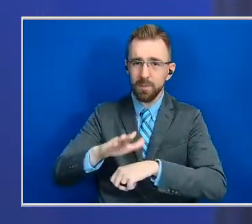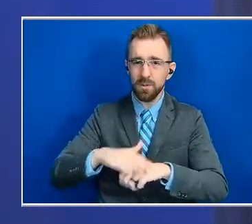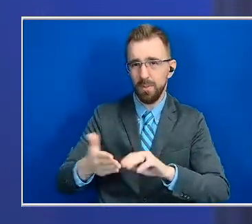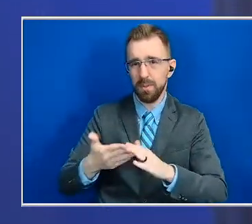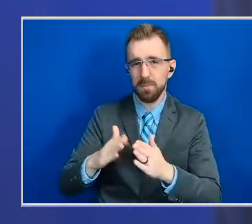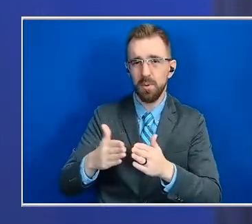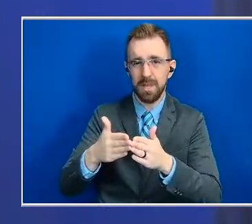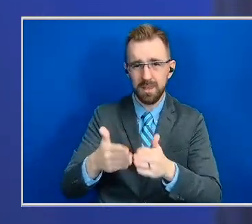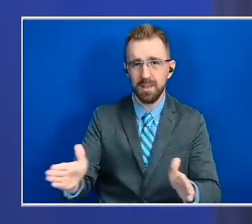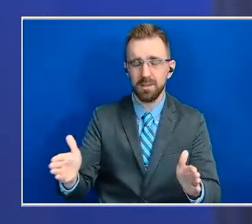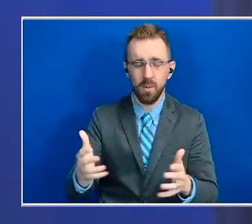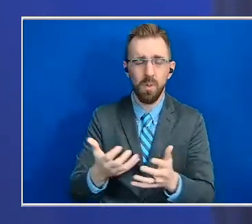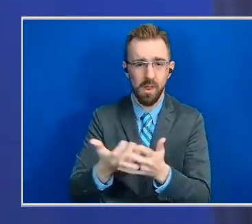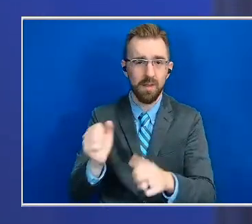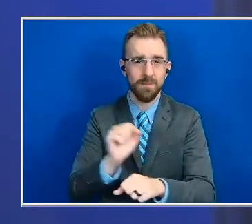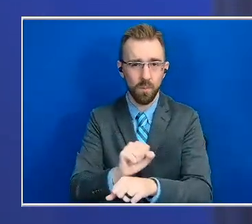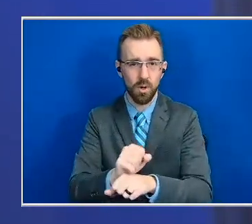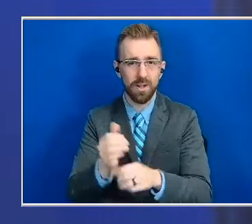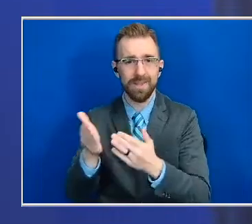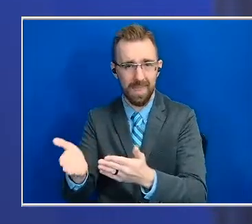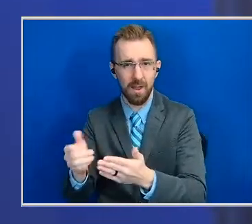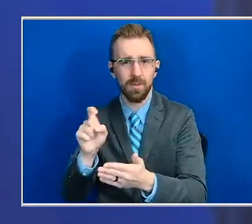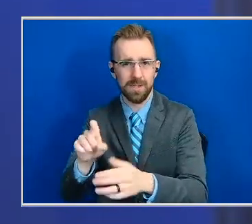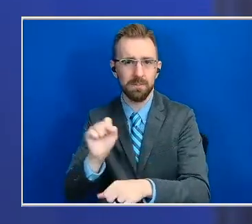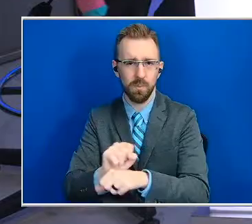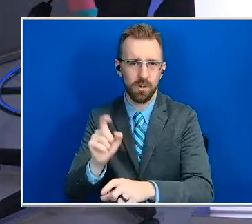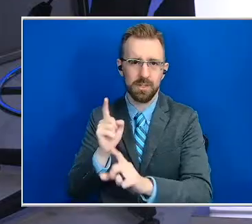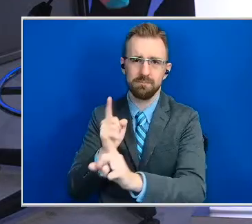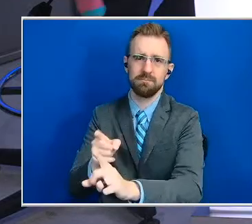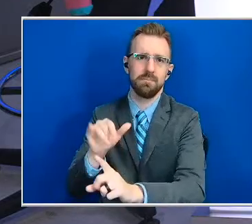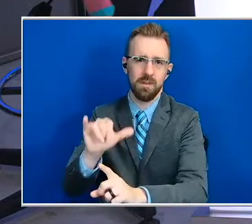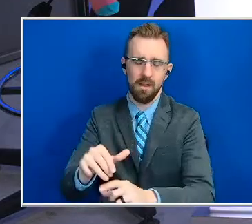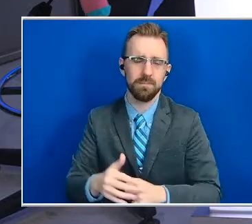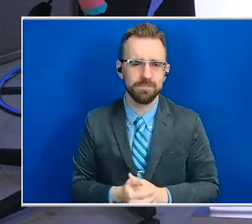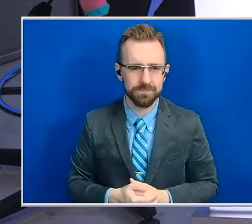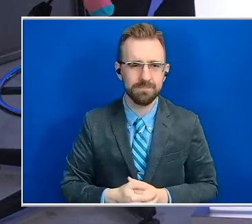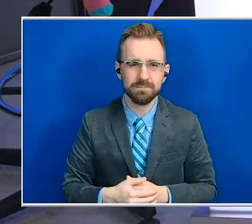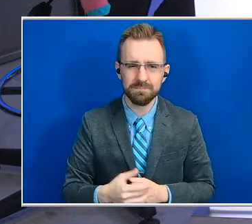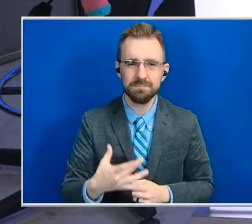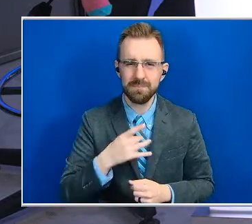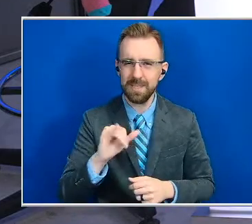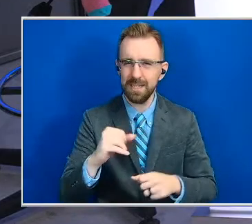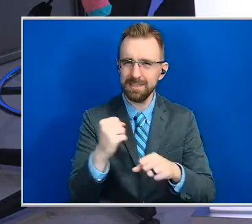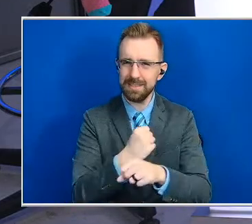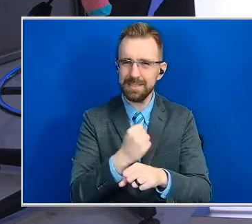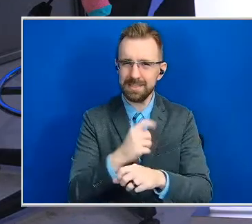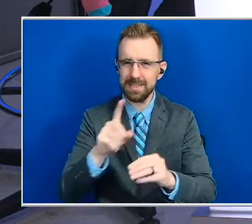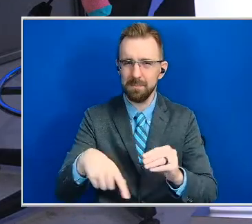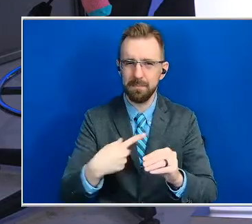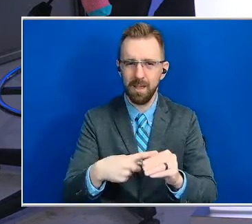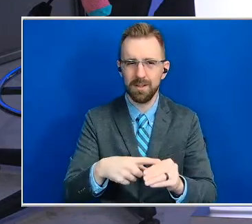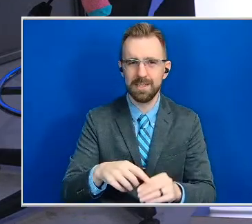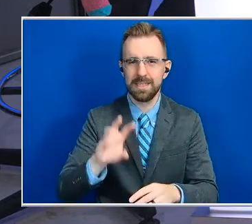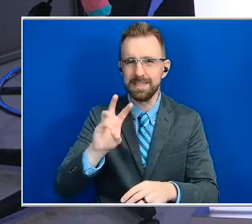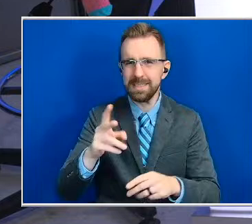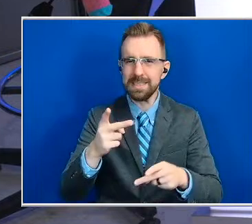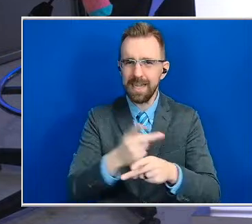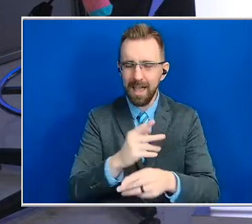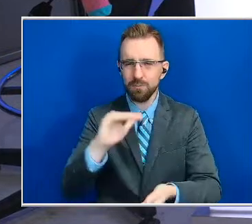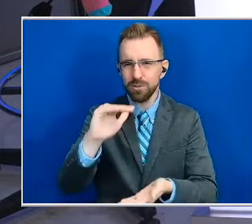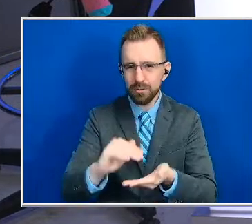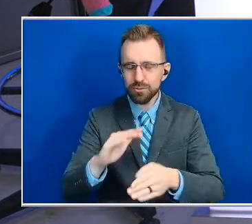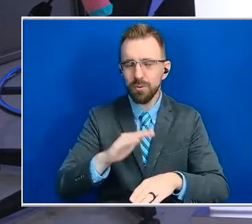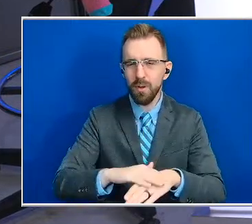of work to be done on that, and we need to be working towards that. Well, I just thought that statistic you gave us about the 6-time reduction on